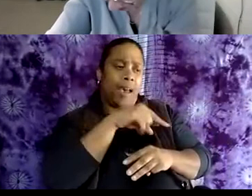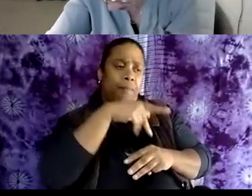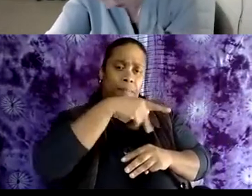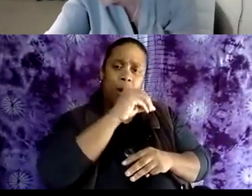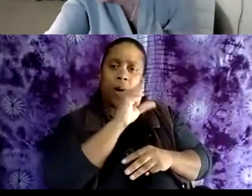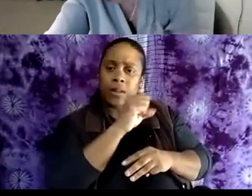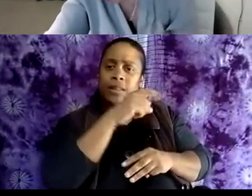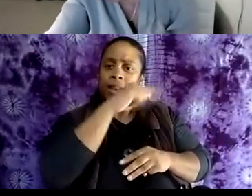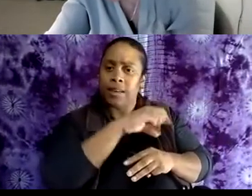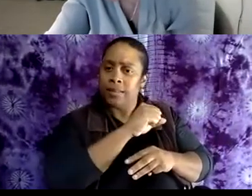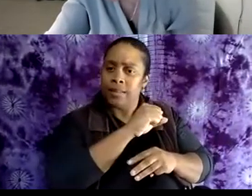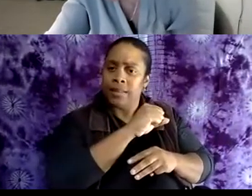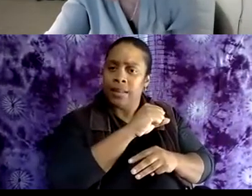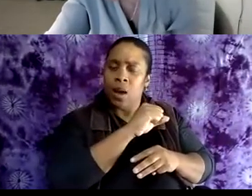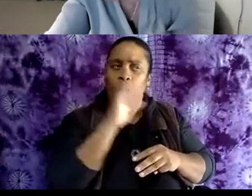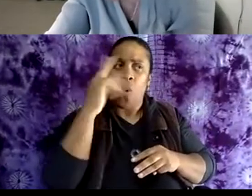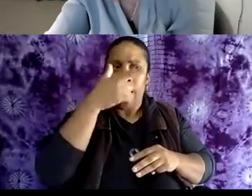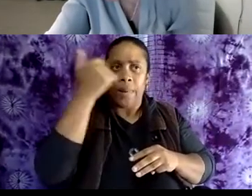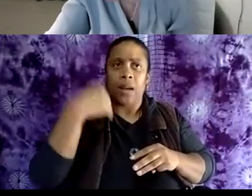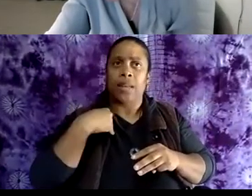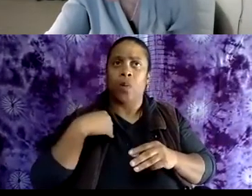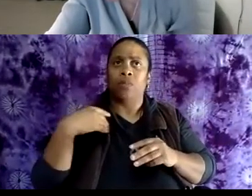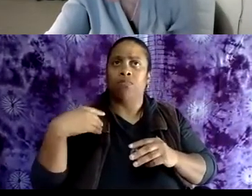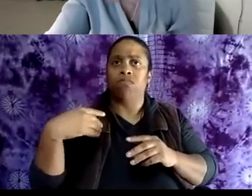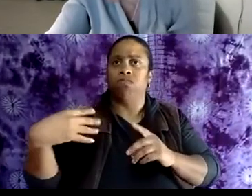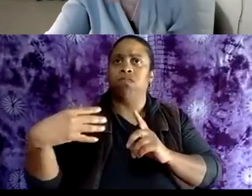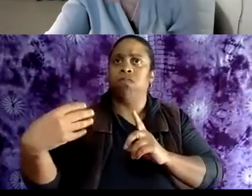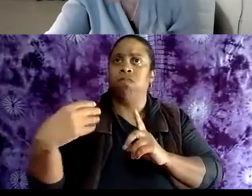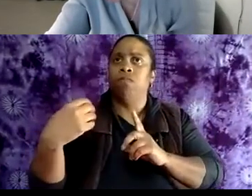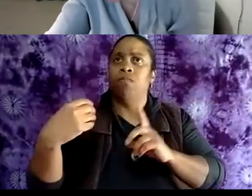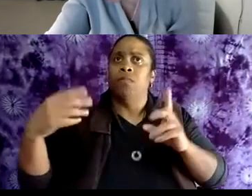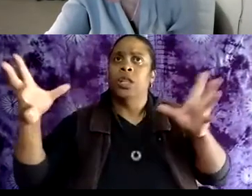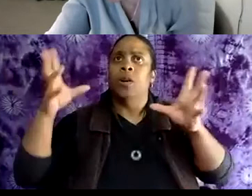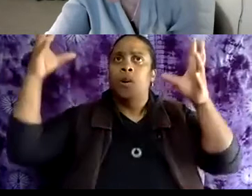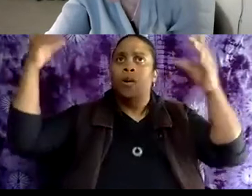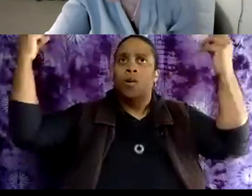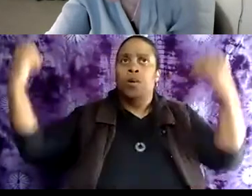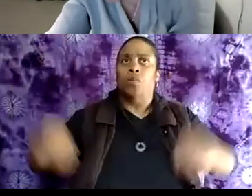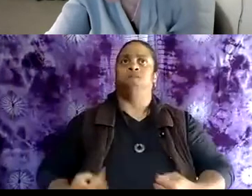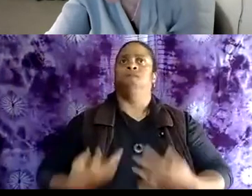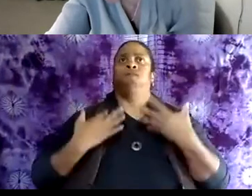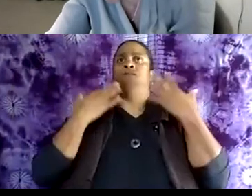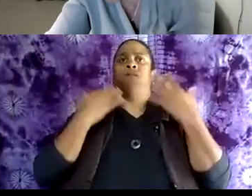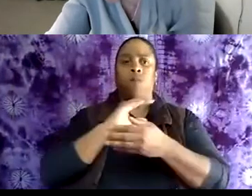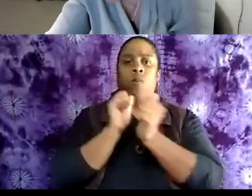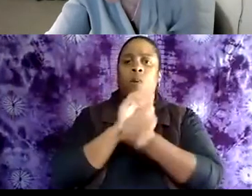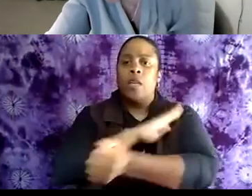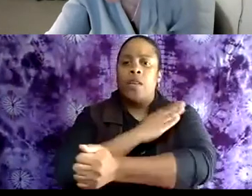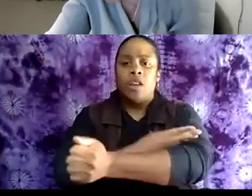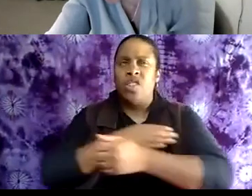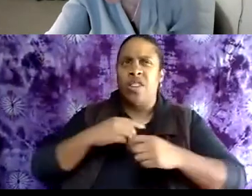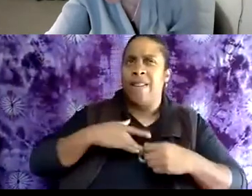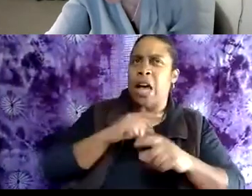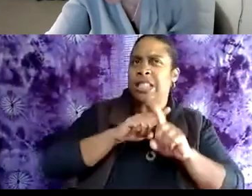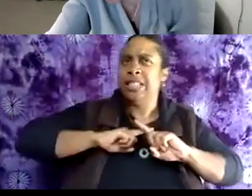I was bombarded by an energy that was so different from my own, and it changed the way I felt. So it